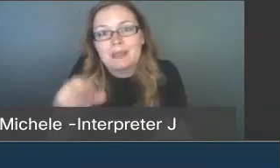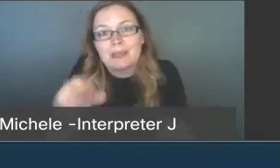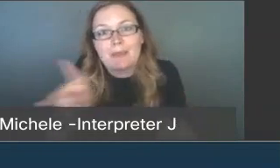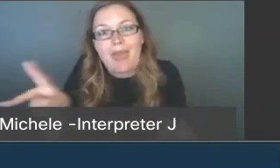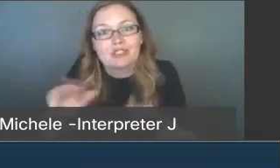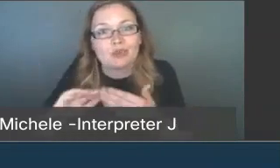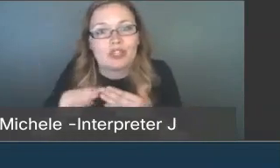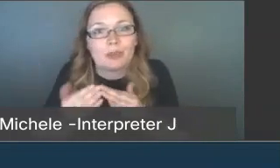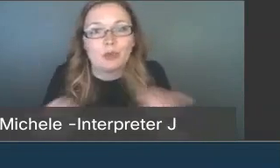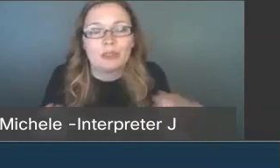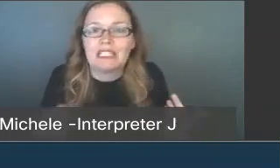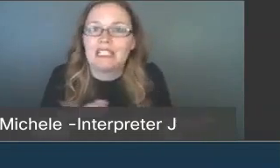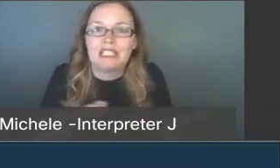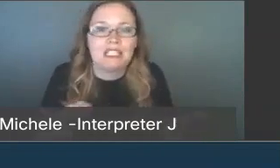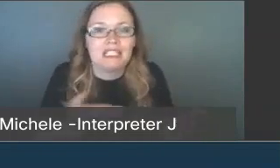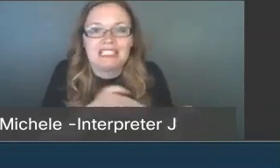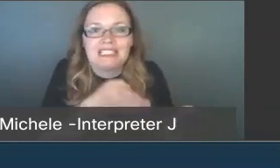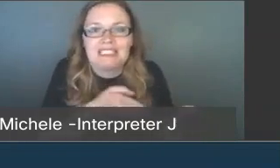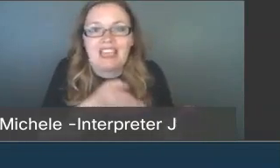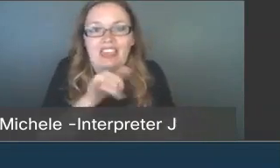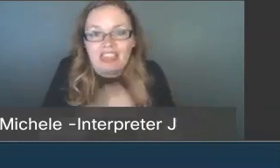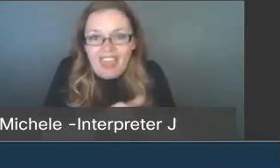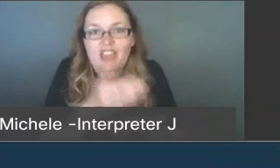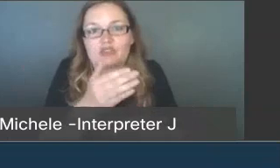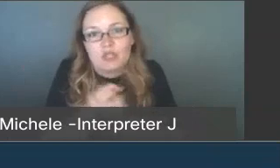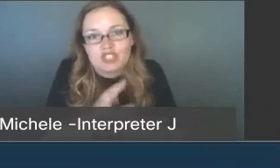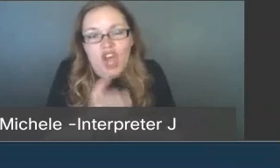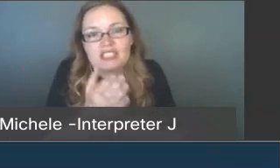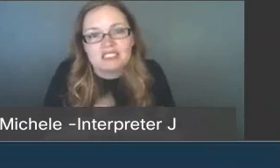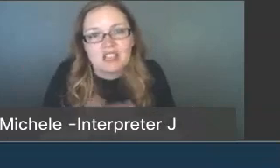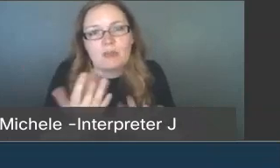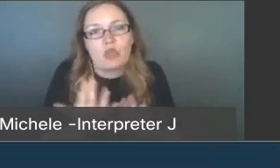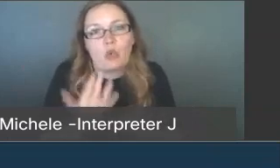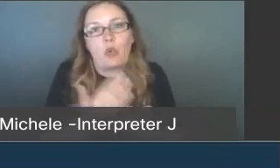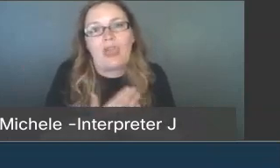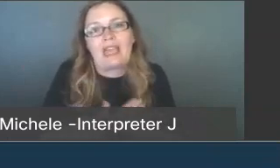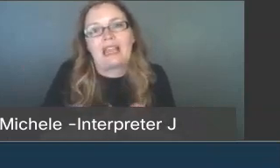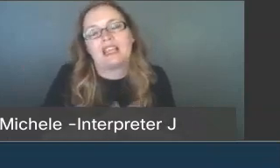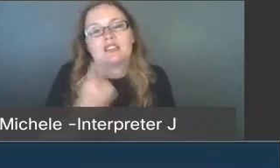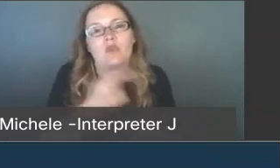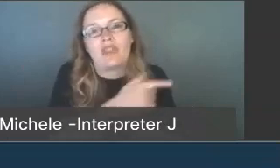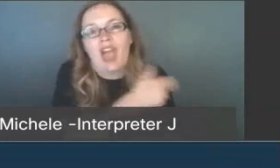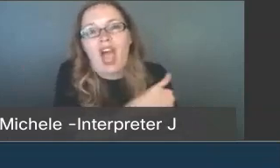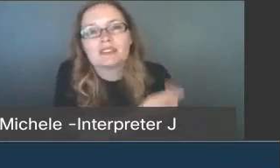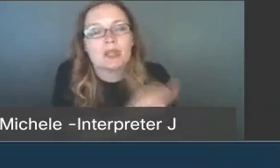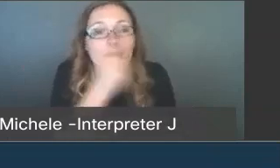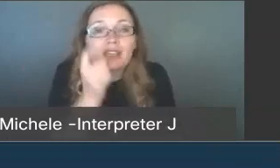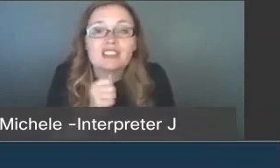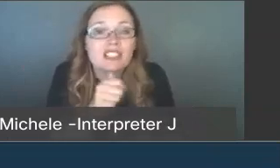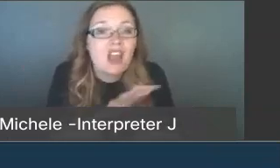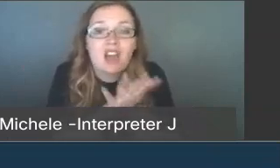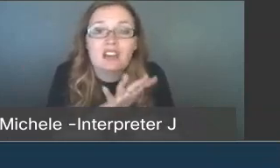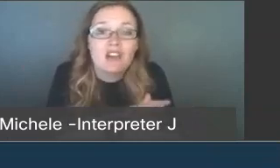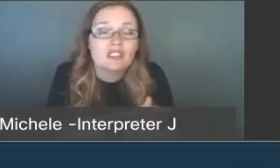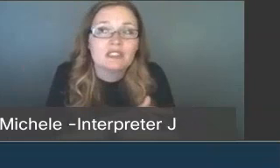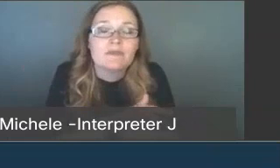instead, that's part of what's causing some of the wait lists for the hospitals, because there's not as